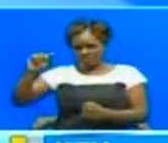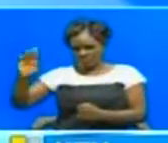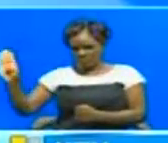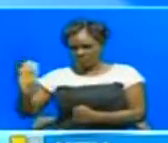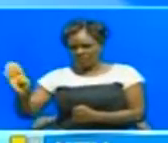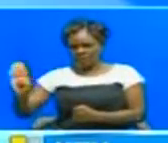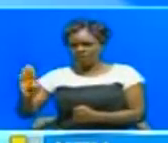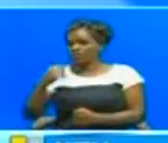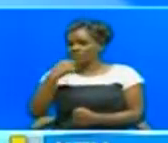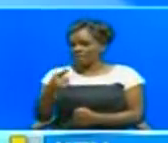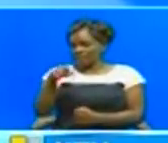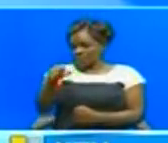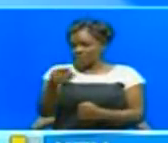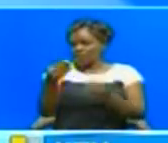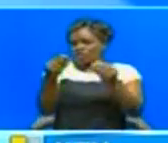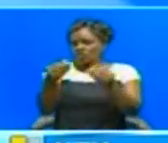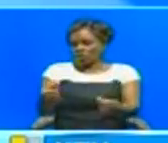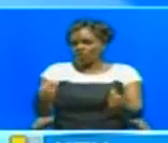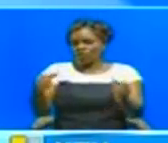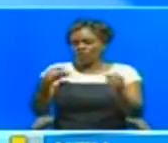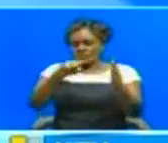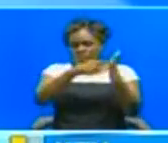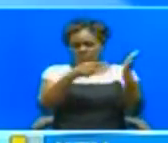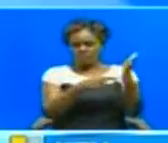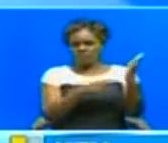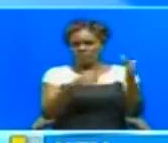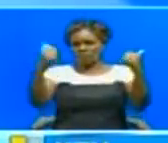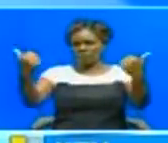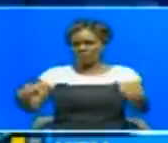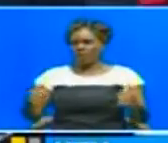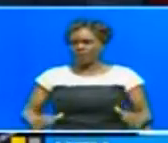equipment, citing unresolved issues.